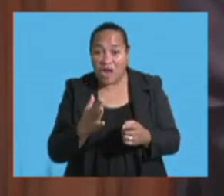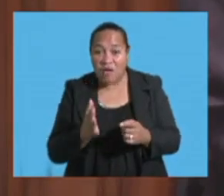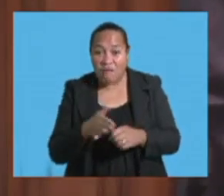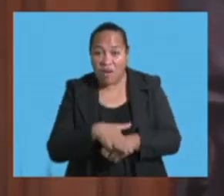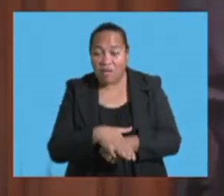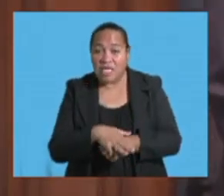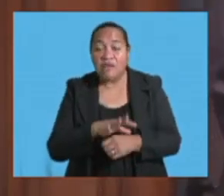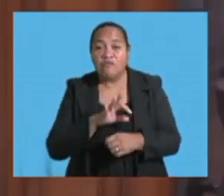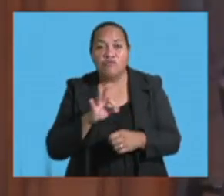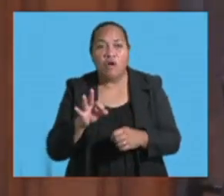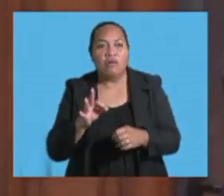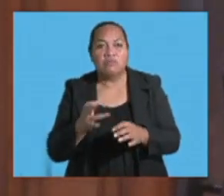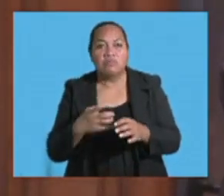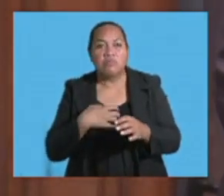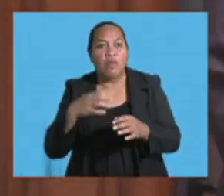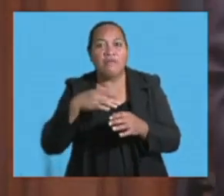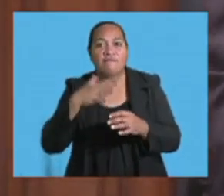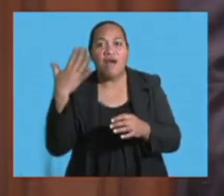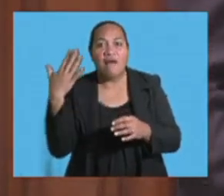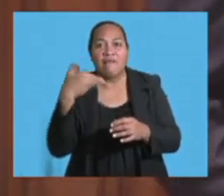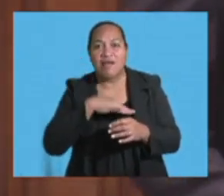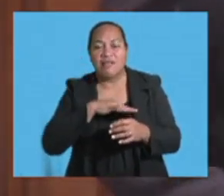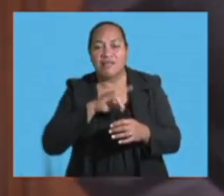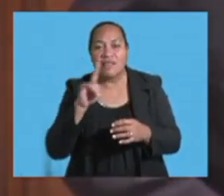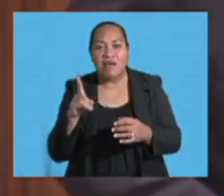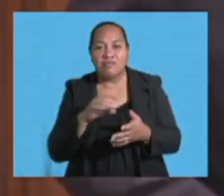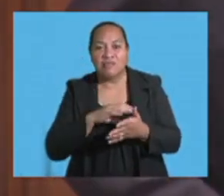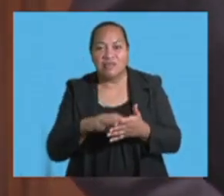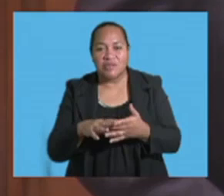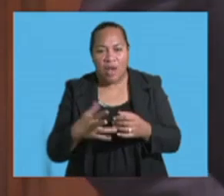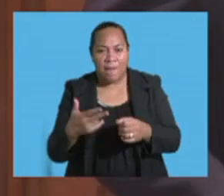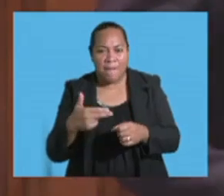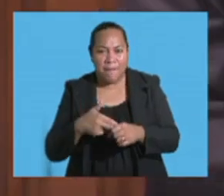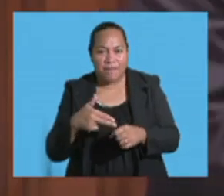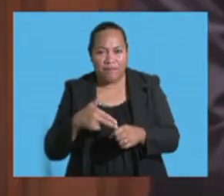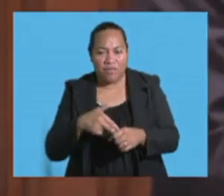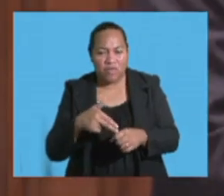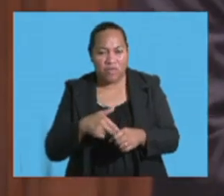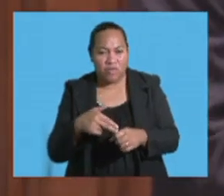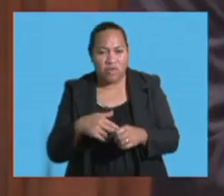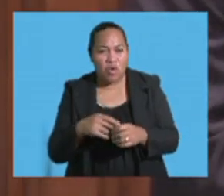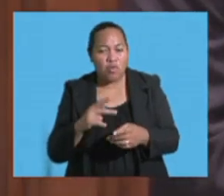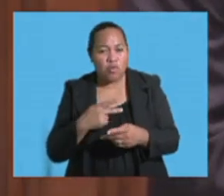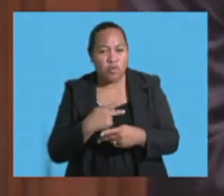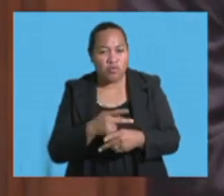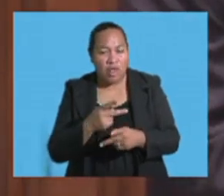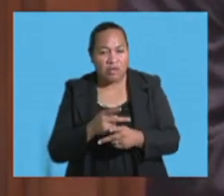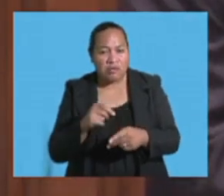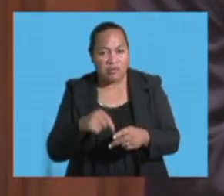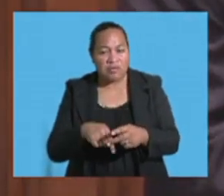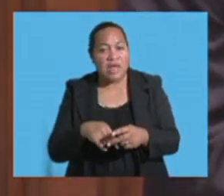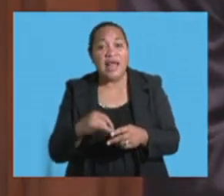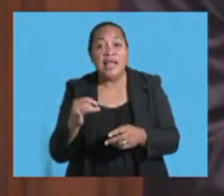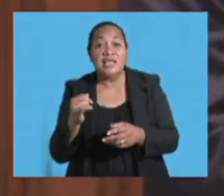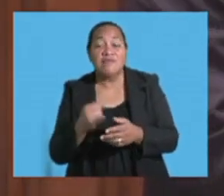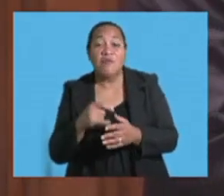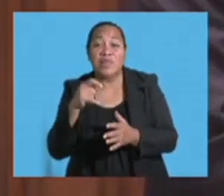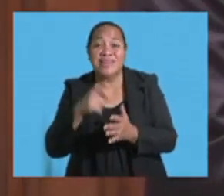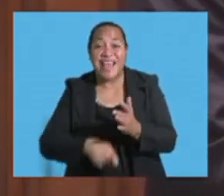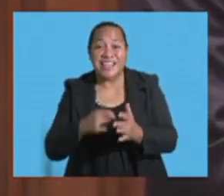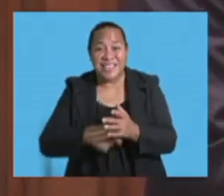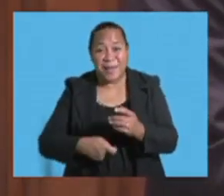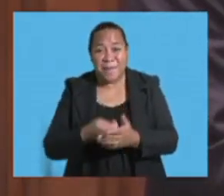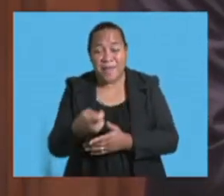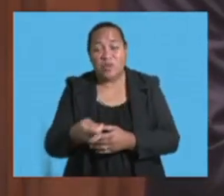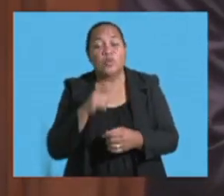exceed 500,000. For biofuel production, the income for taxpayers shall be exempted for a period